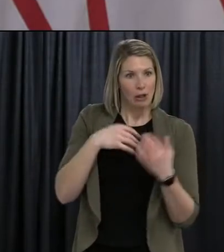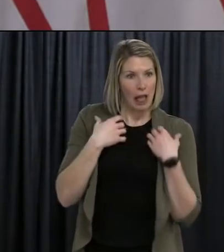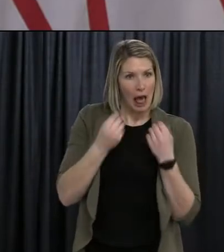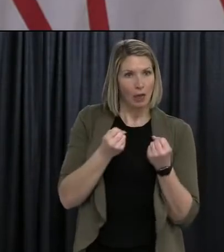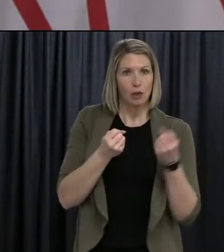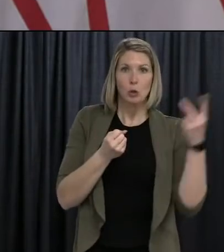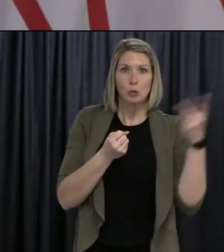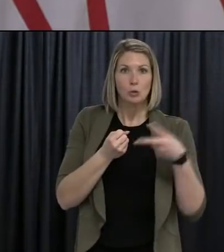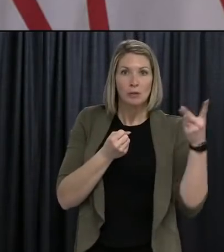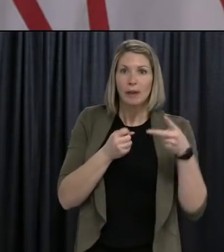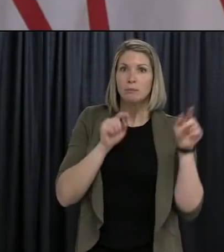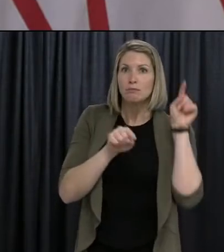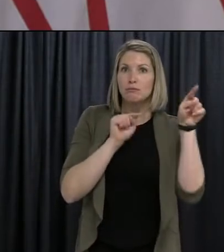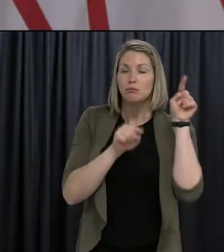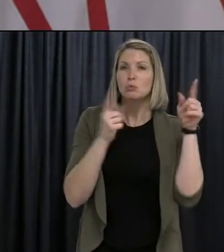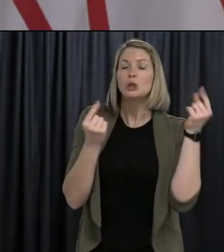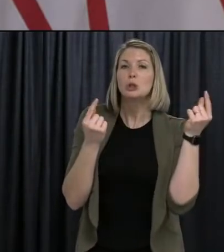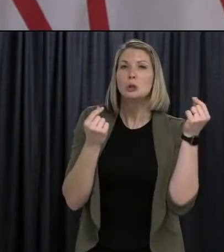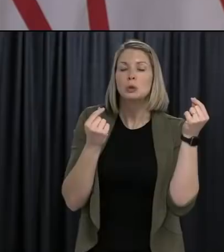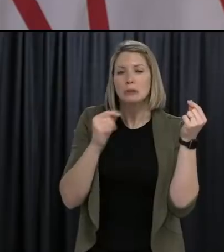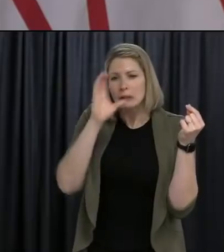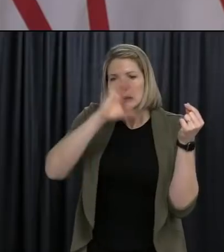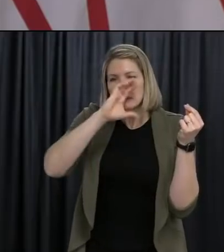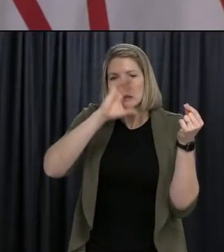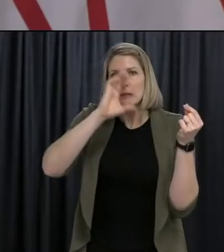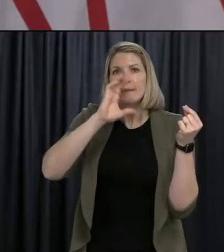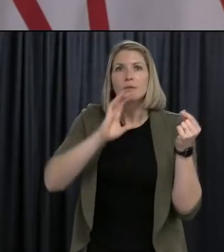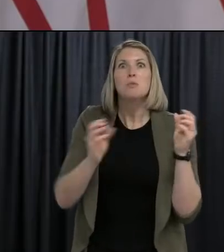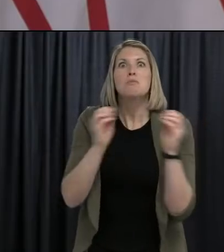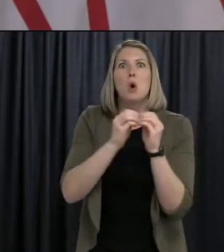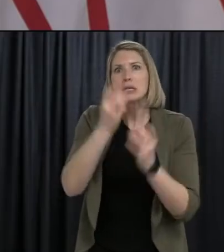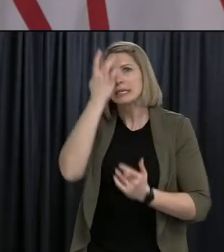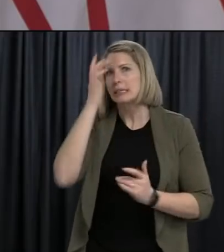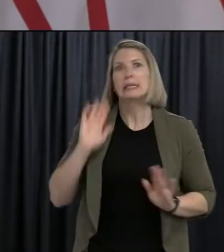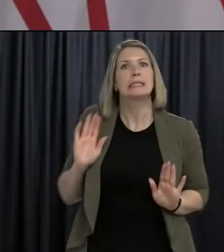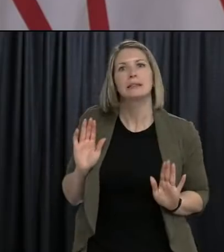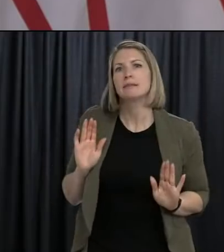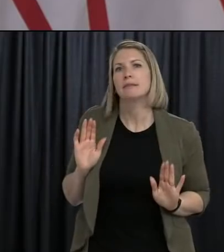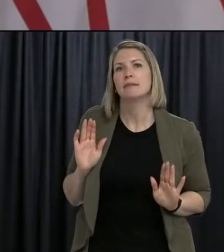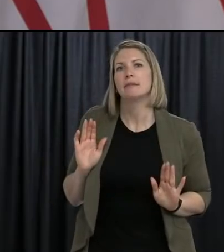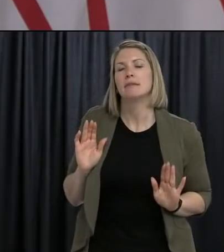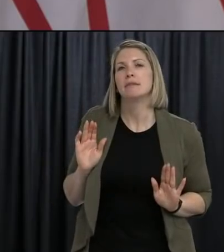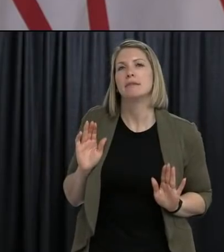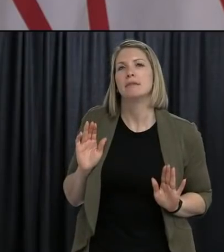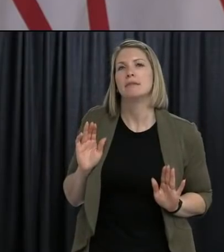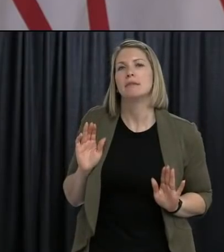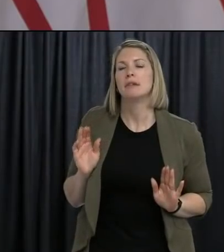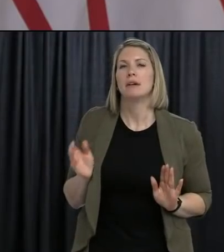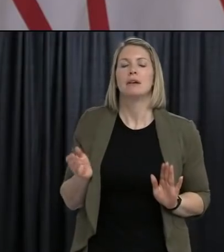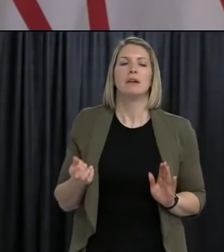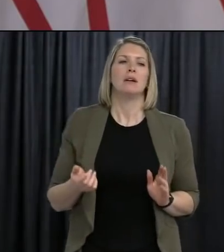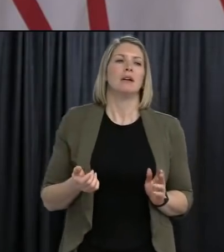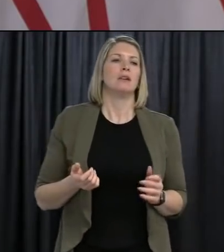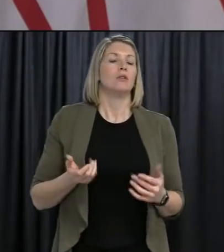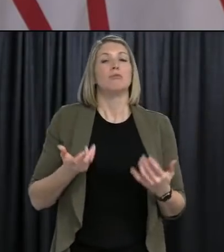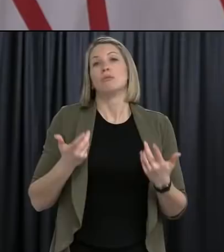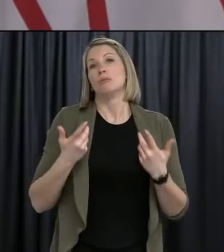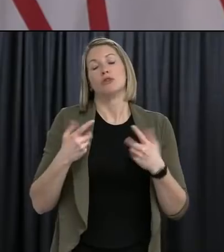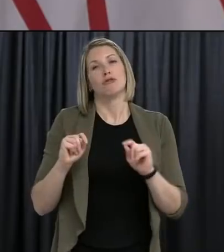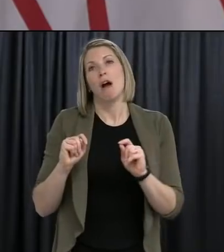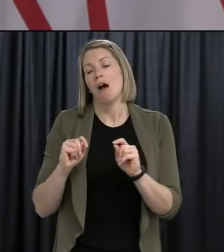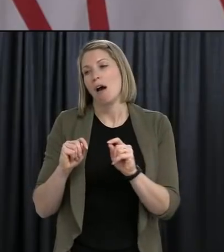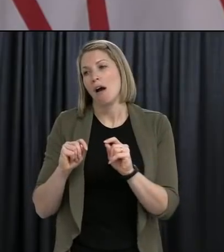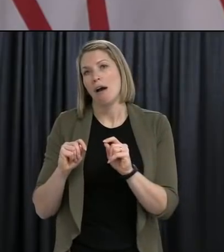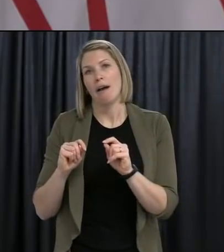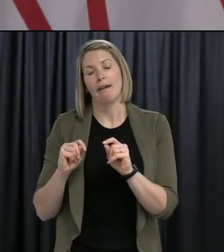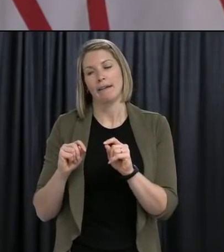cases. So we're just trying to get a snapshot, as I said, of what's happening. It's just